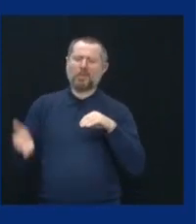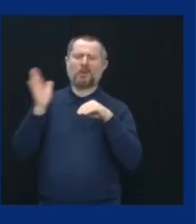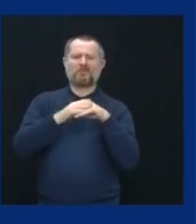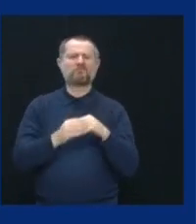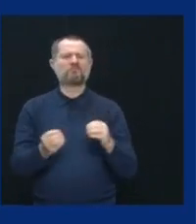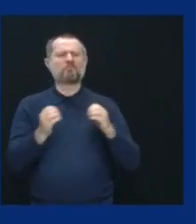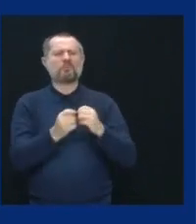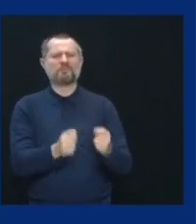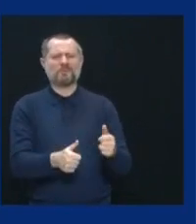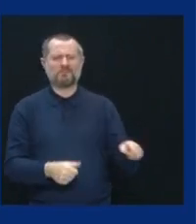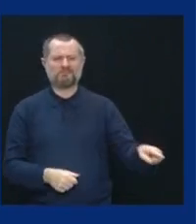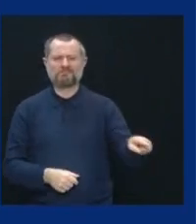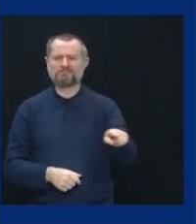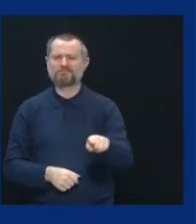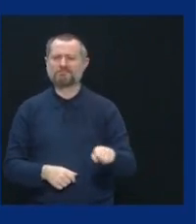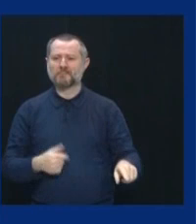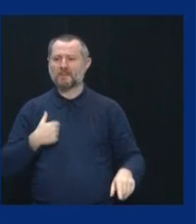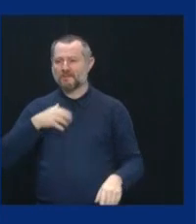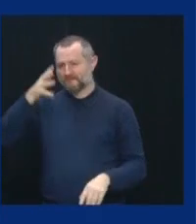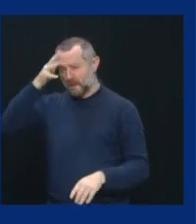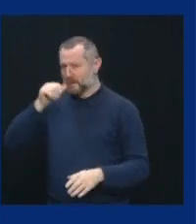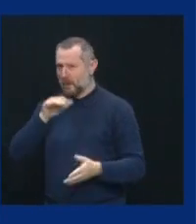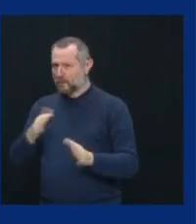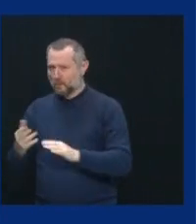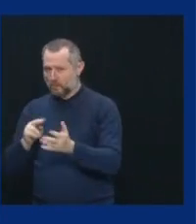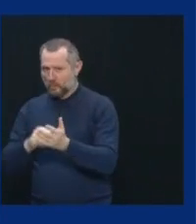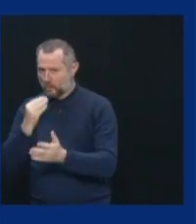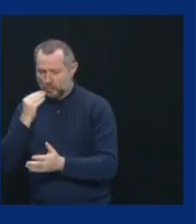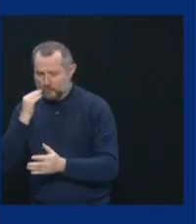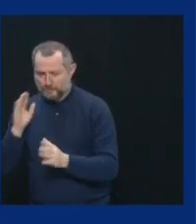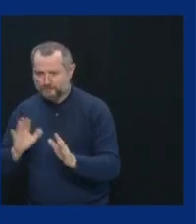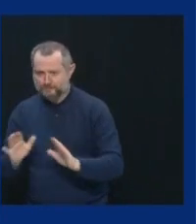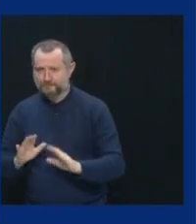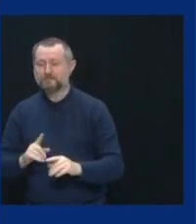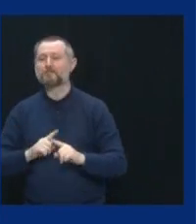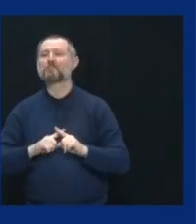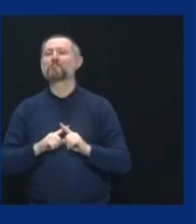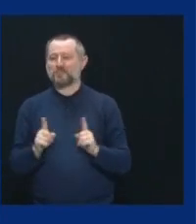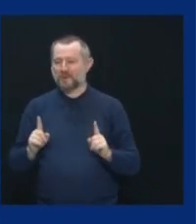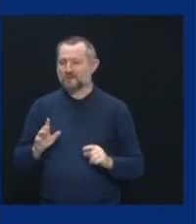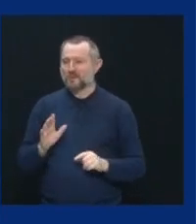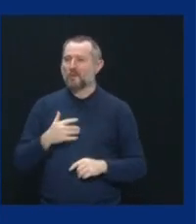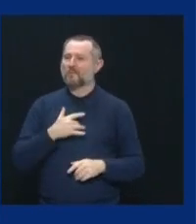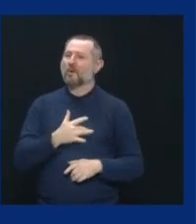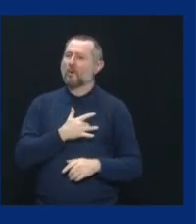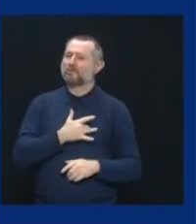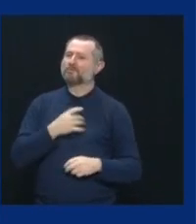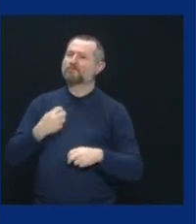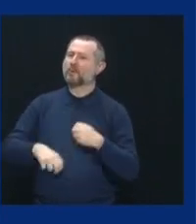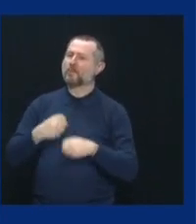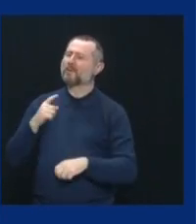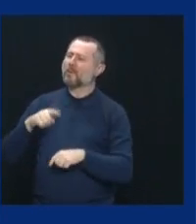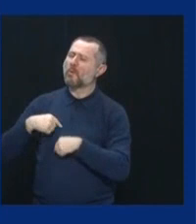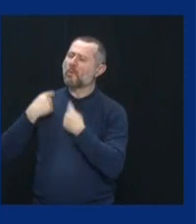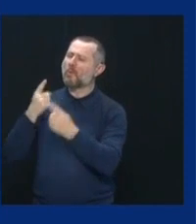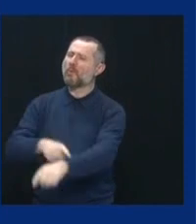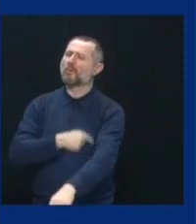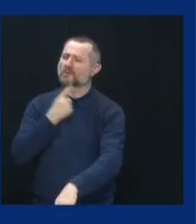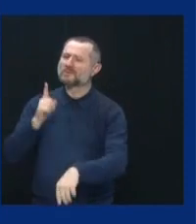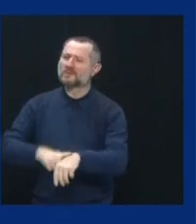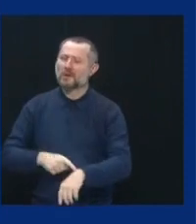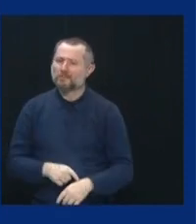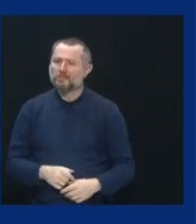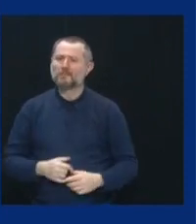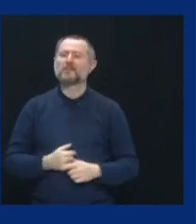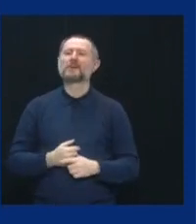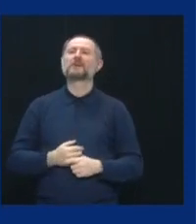My father didn't die in a nursing home, but my father had a heart ailment for a long period of time. And